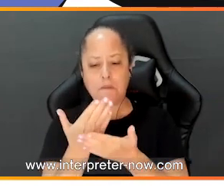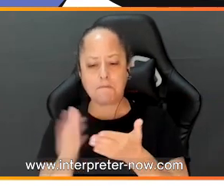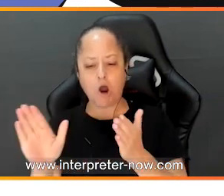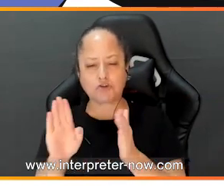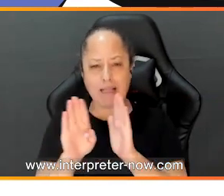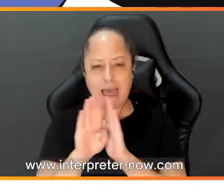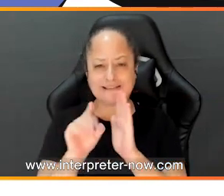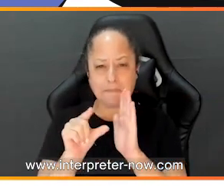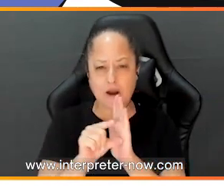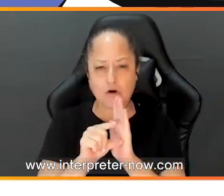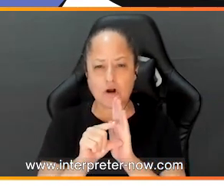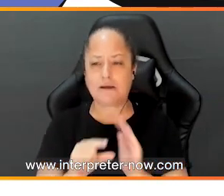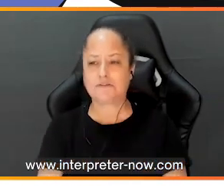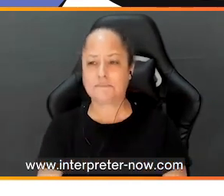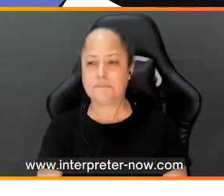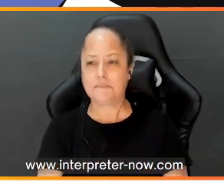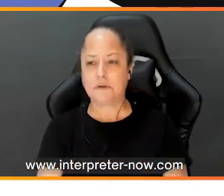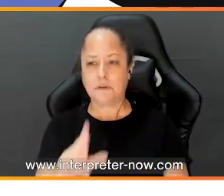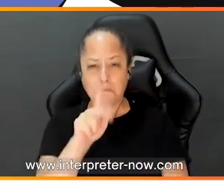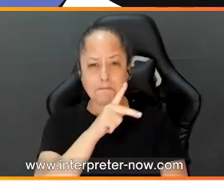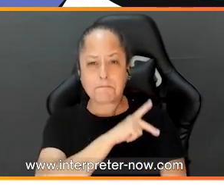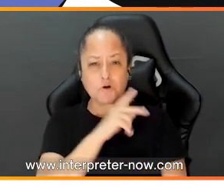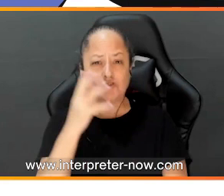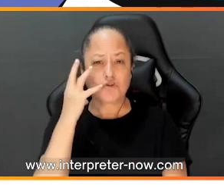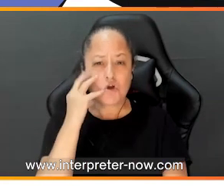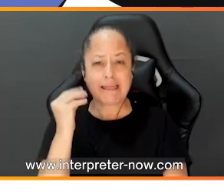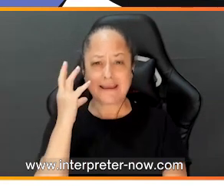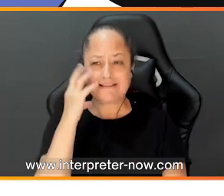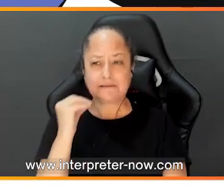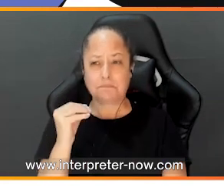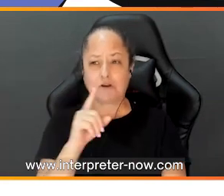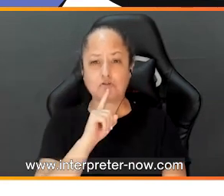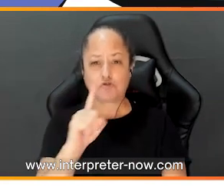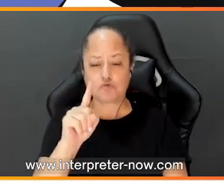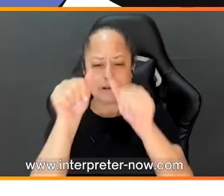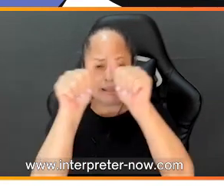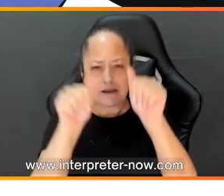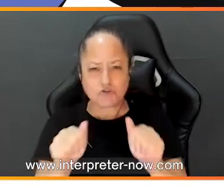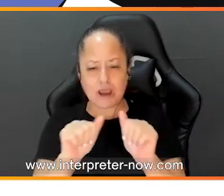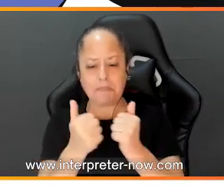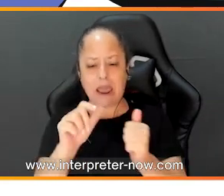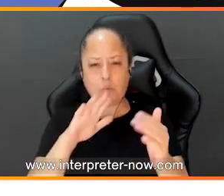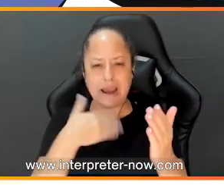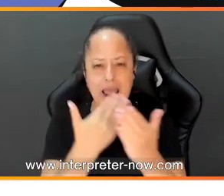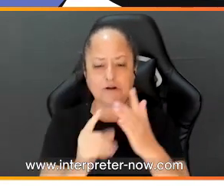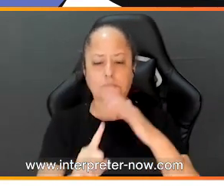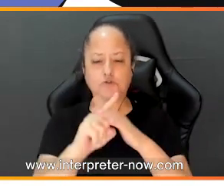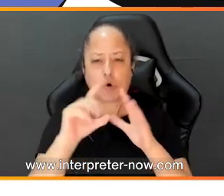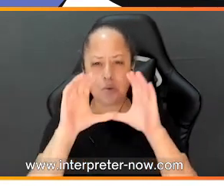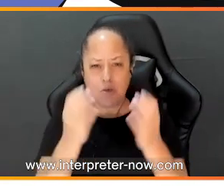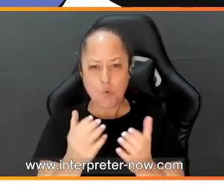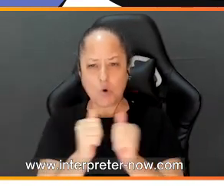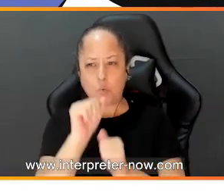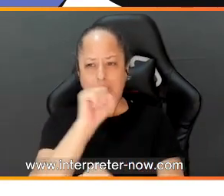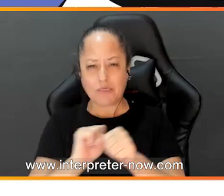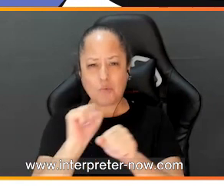backgrounds, marginalized backgrounds, where with our personal experience really shaping how we end up showing